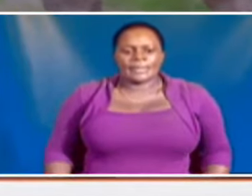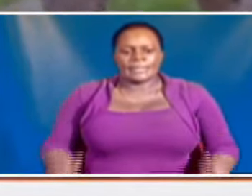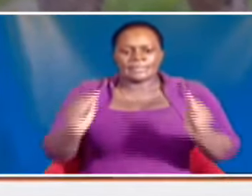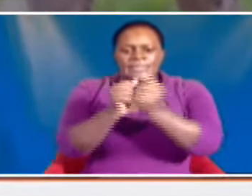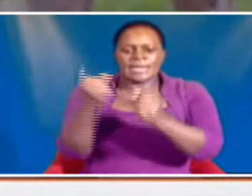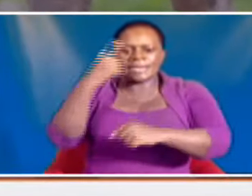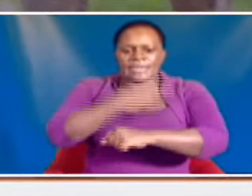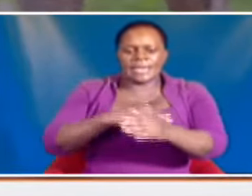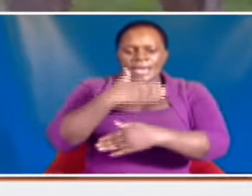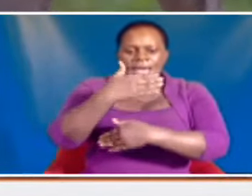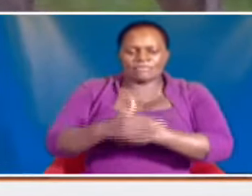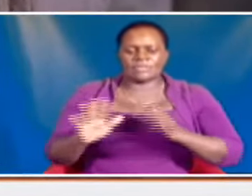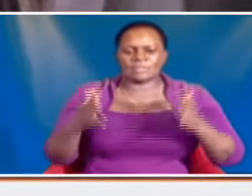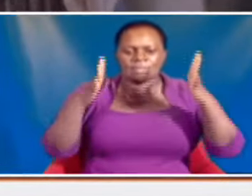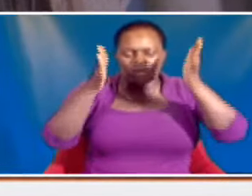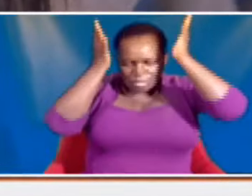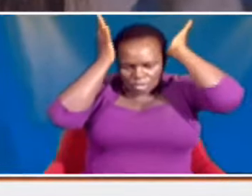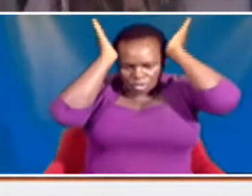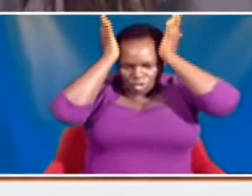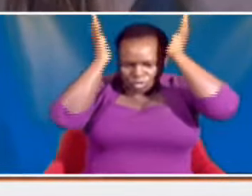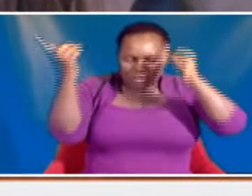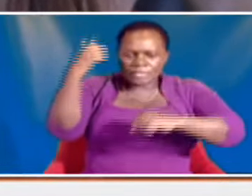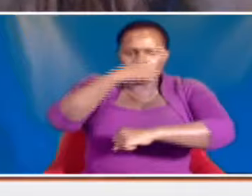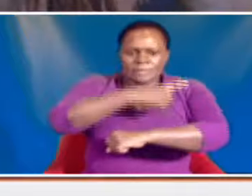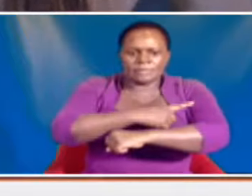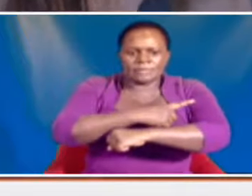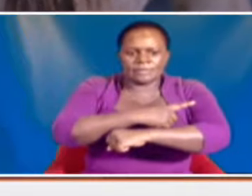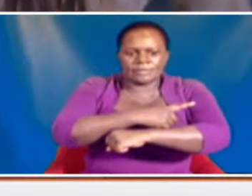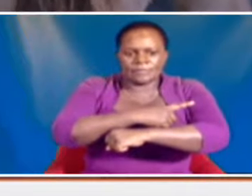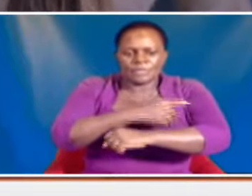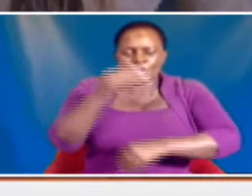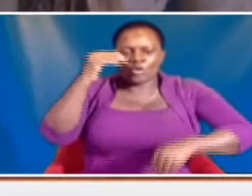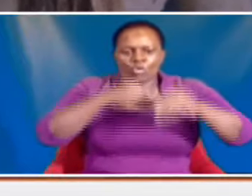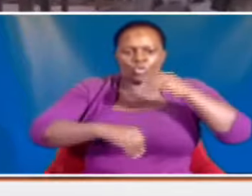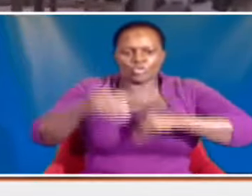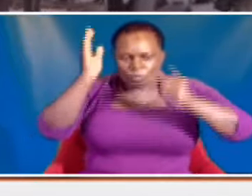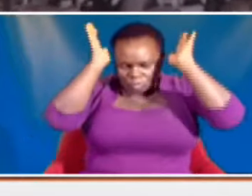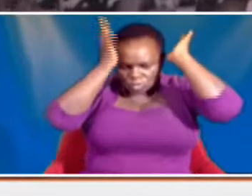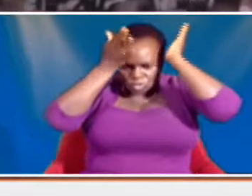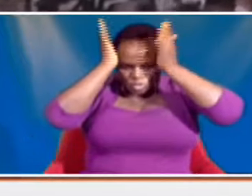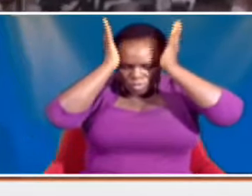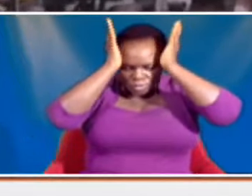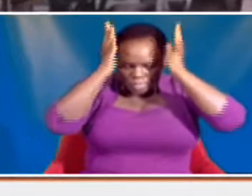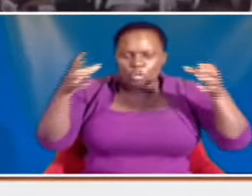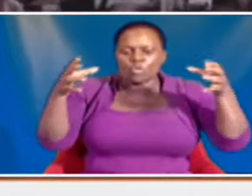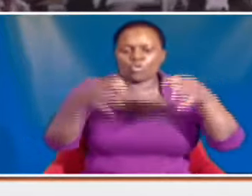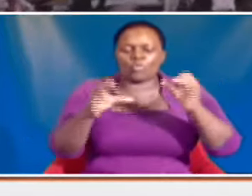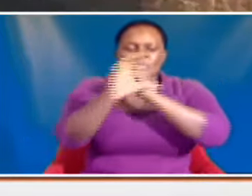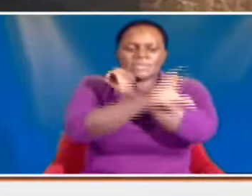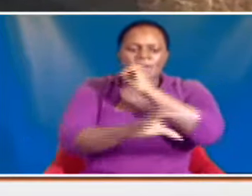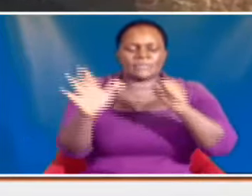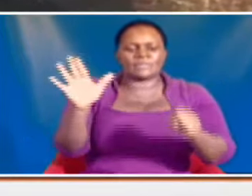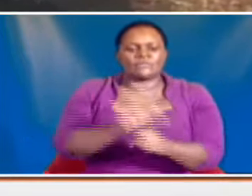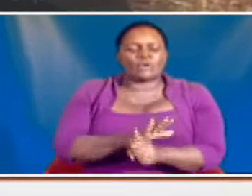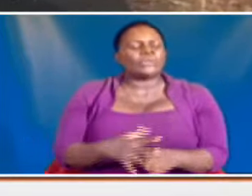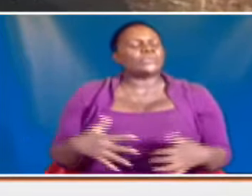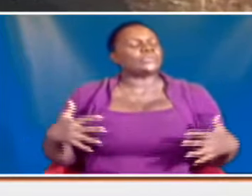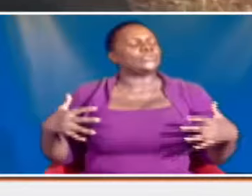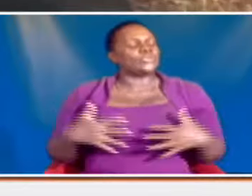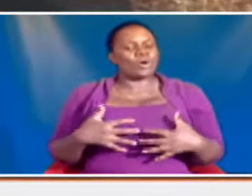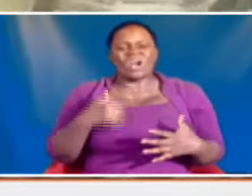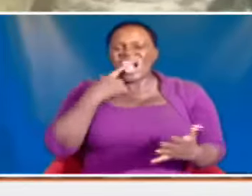10 days after the world observed the World Donkey Day to celebrate the invaluable contributions donkeys have in communities countrywide, there was shock